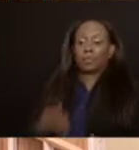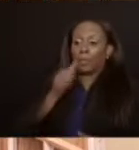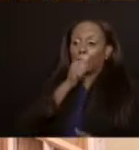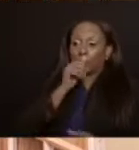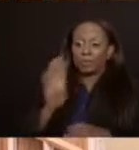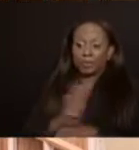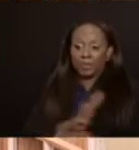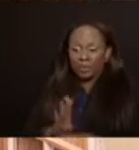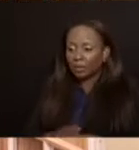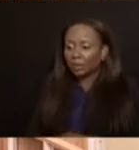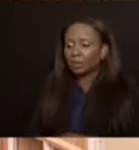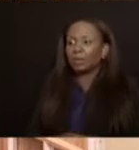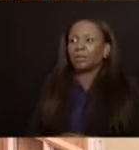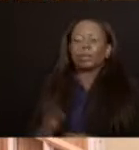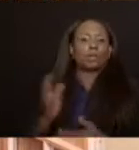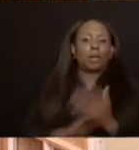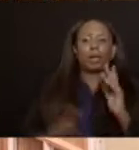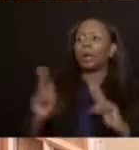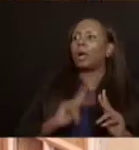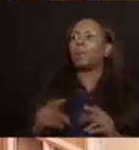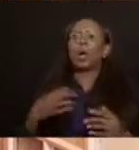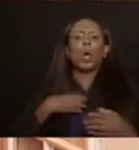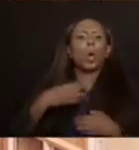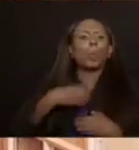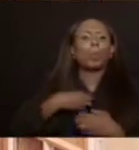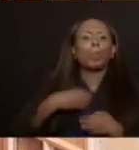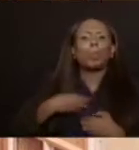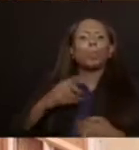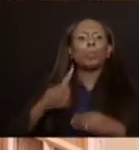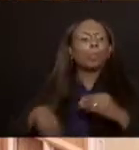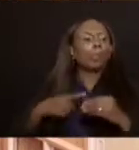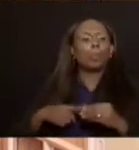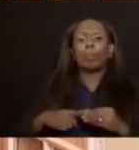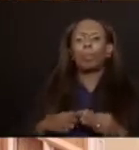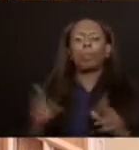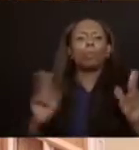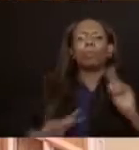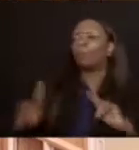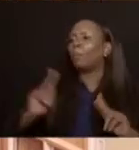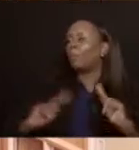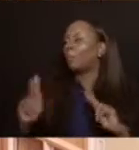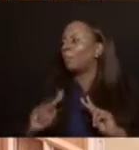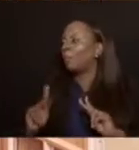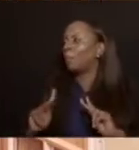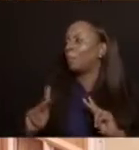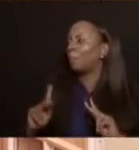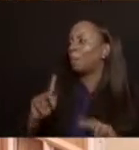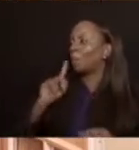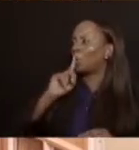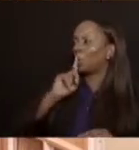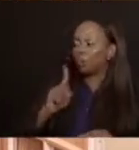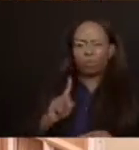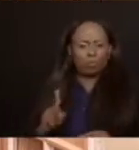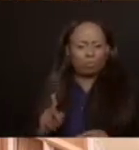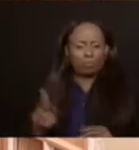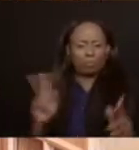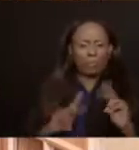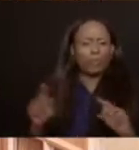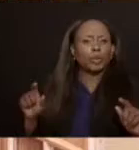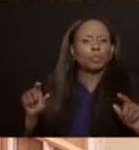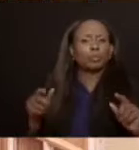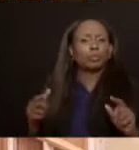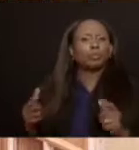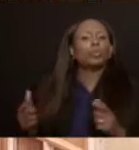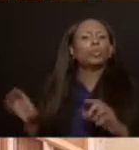on election day. You understand? This is the same country that complains about people raising the ante on them election day.